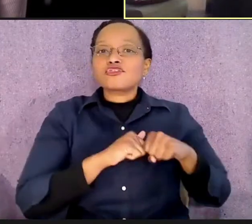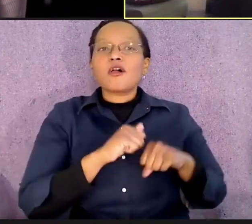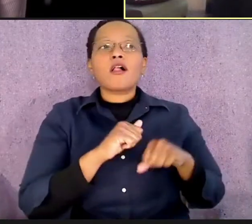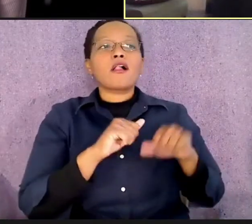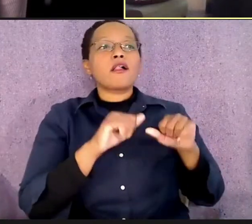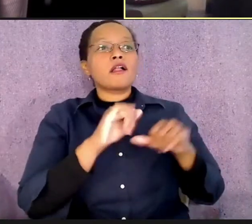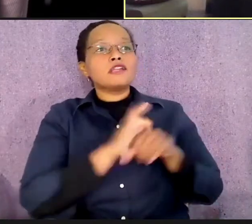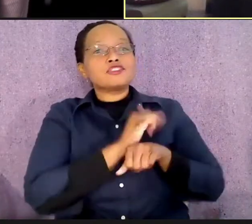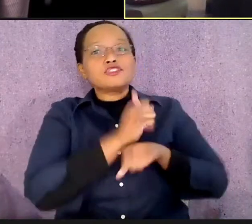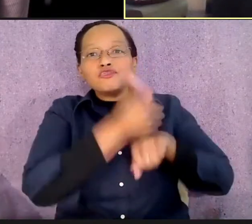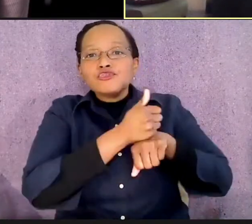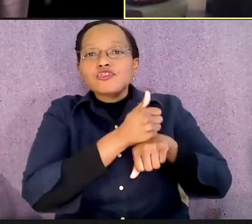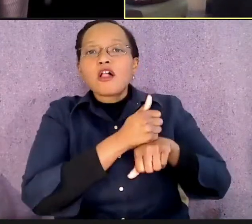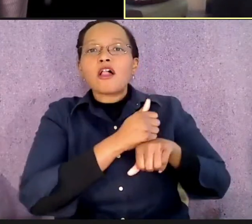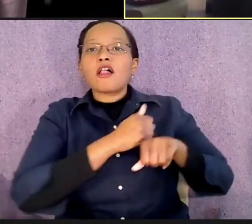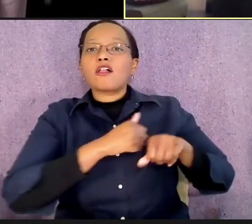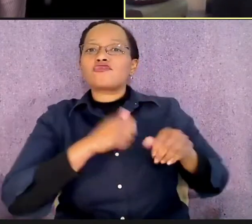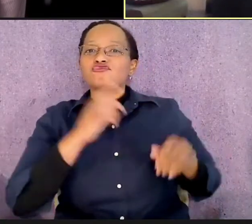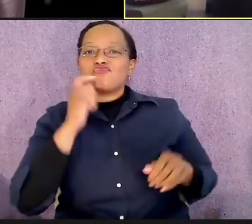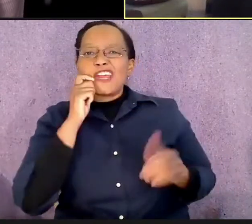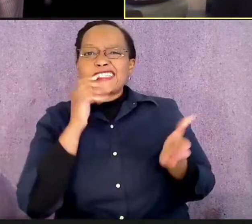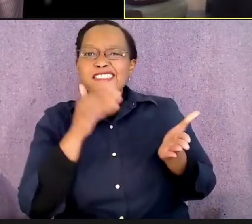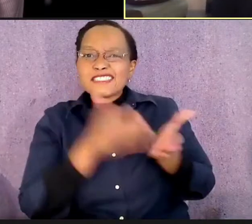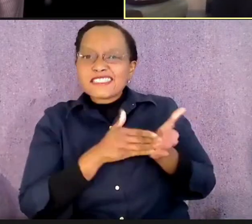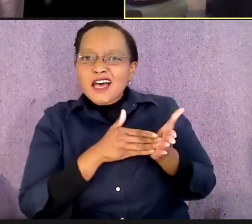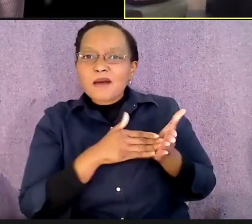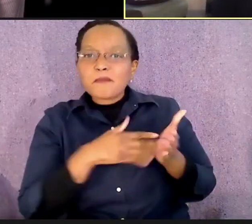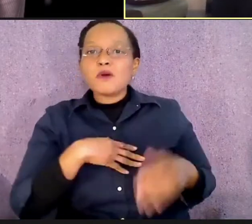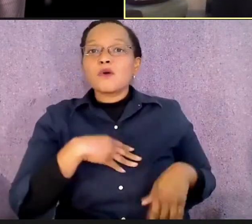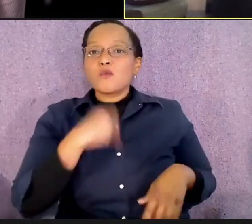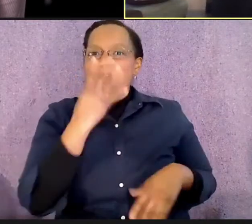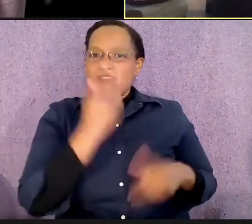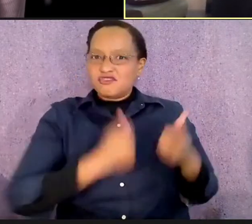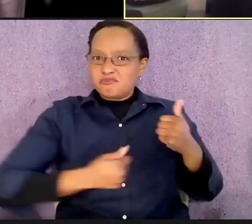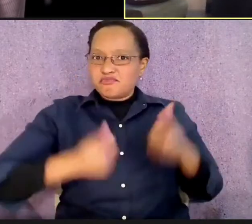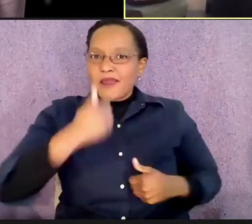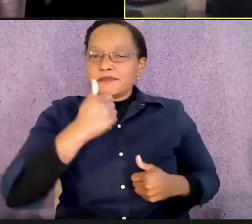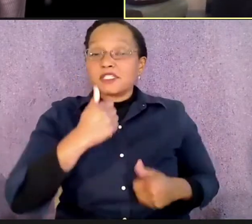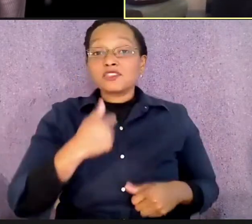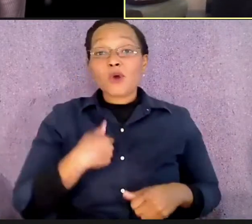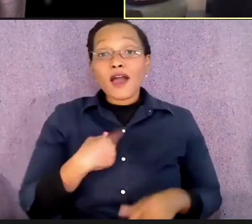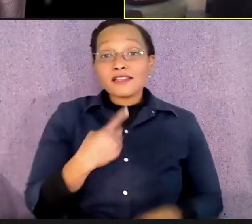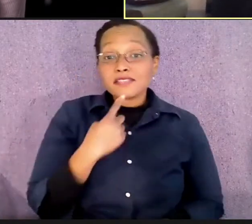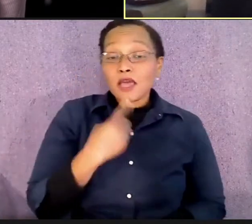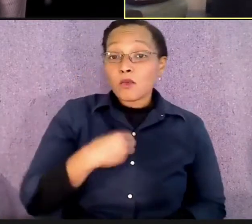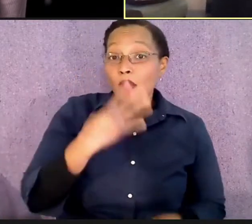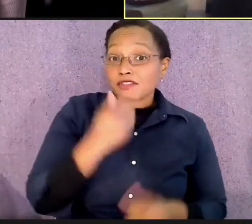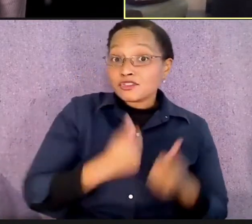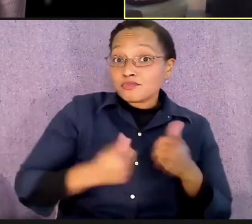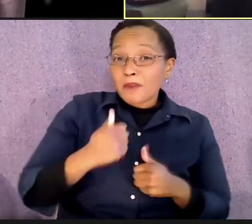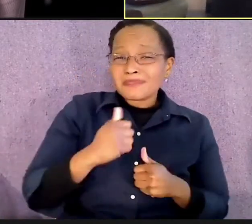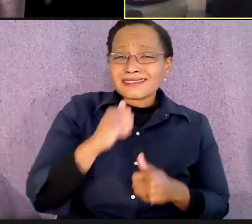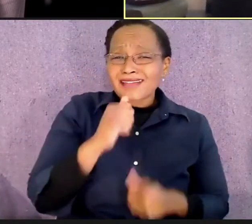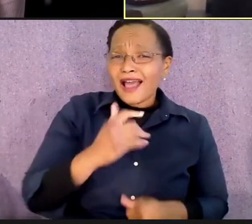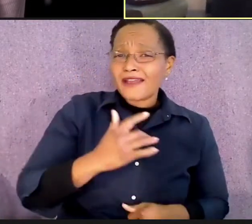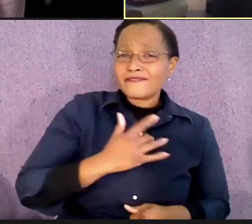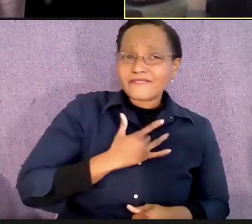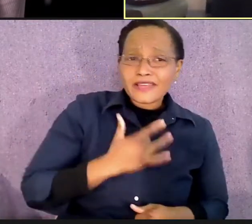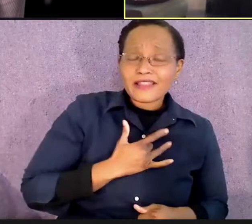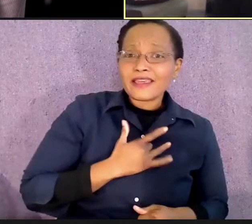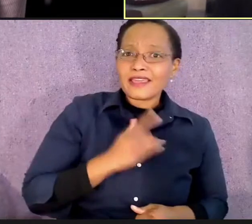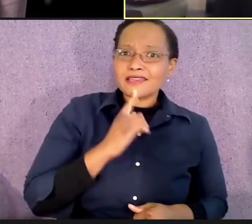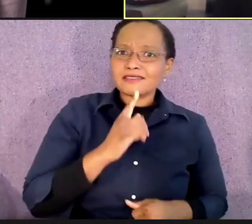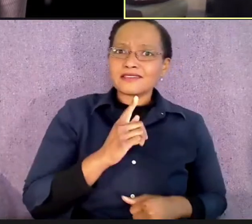when I said things like white supremacy is not a feeling, it's not a person, it's a structure. And then we had a segment where we talked